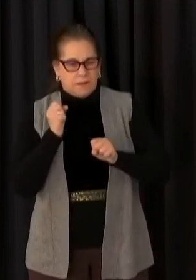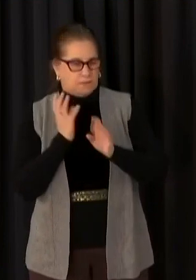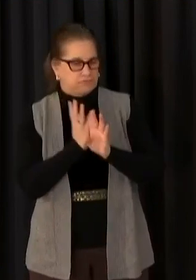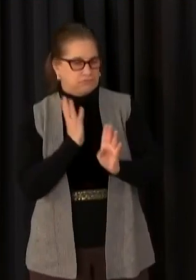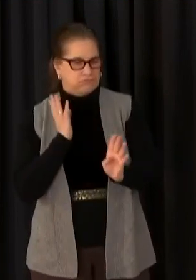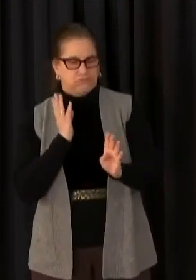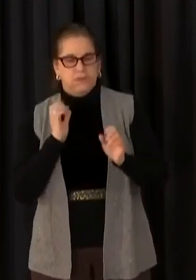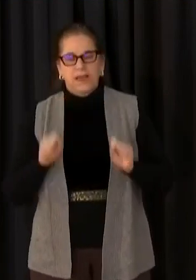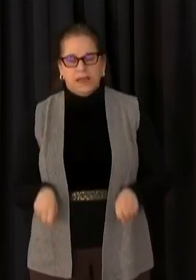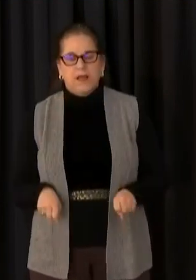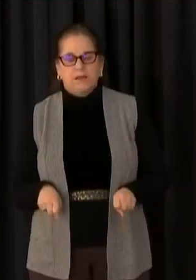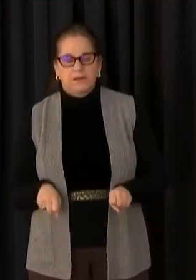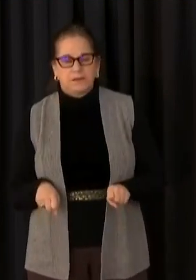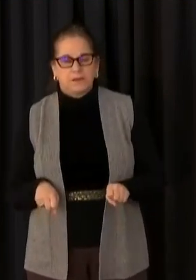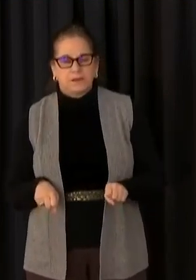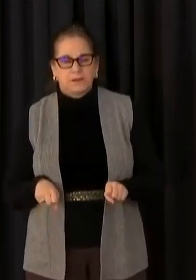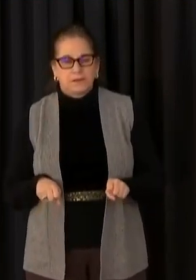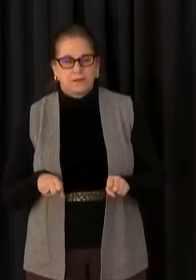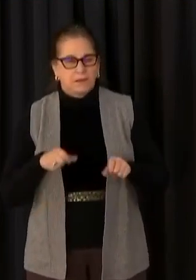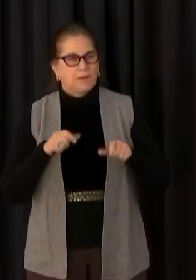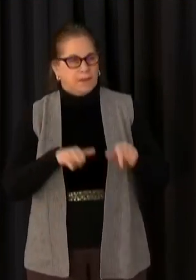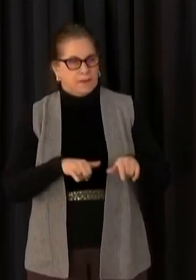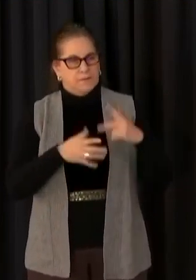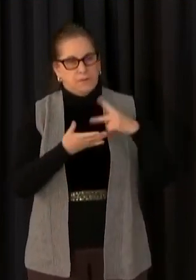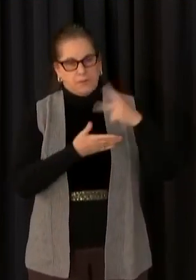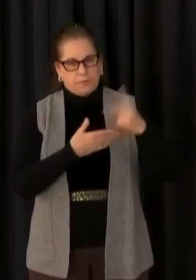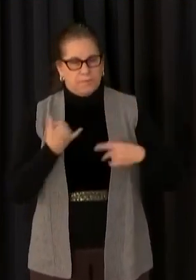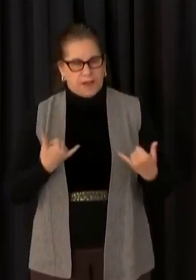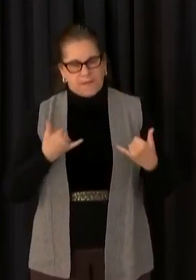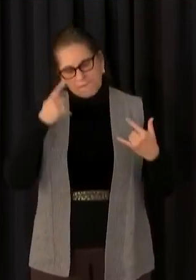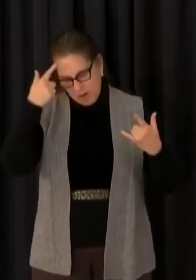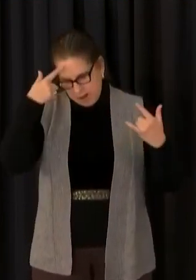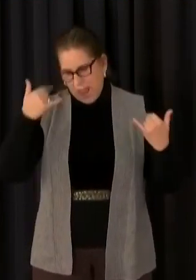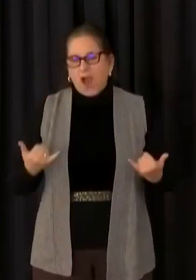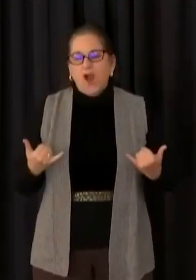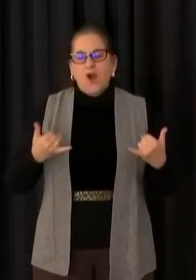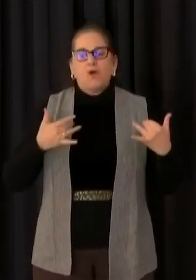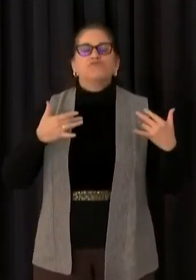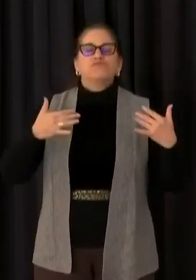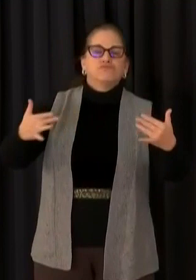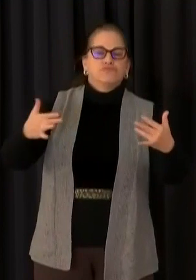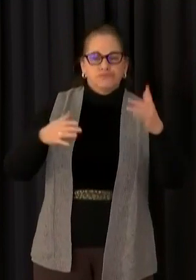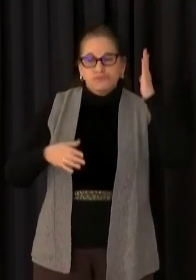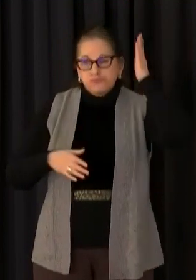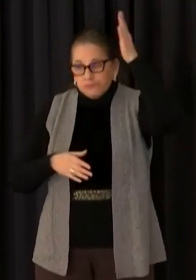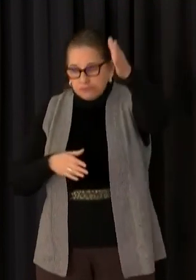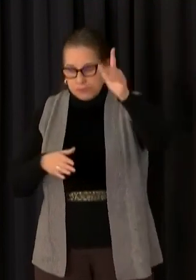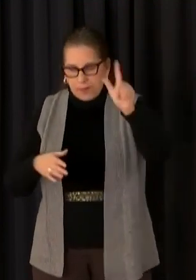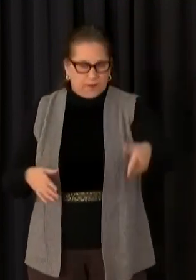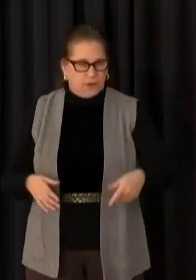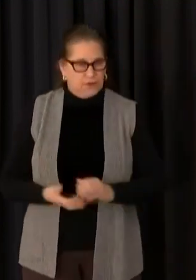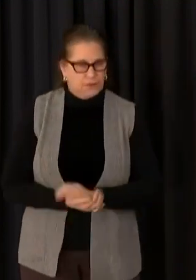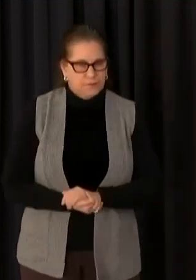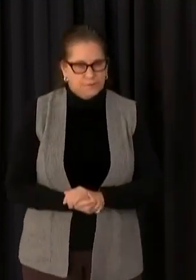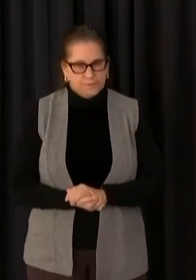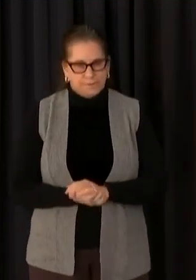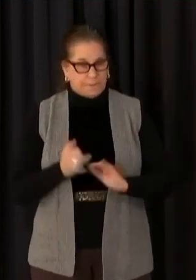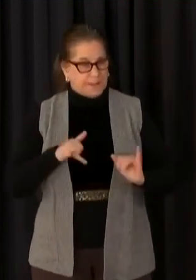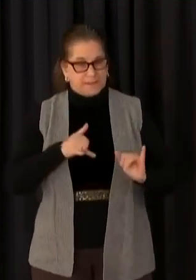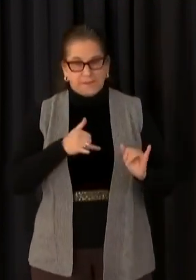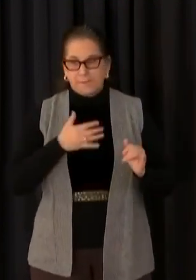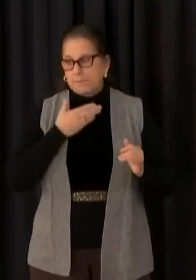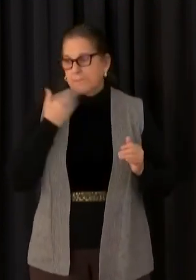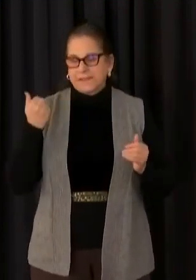to establish a proper program to be able to do that with the proper storage and handling of the vaccine where we don't have